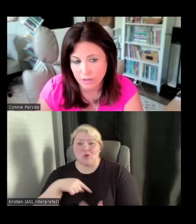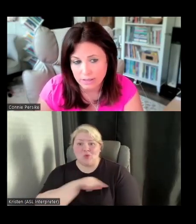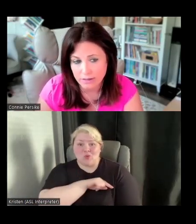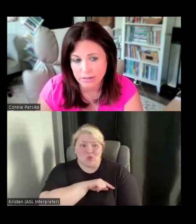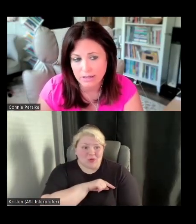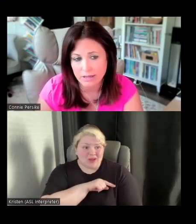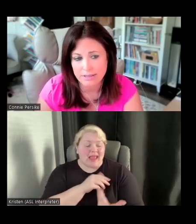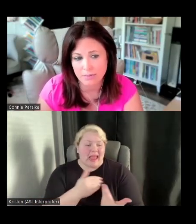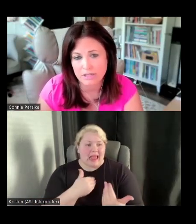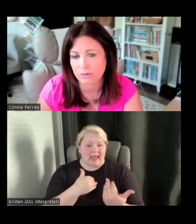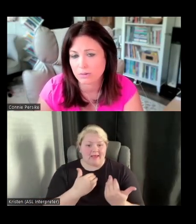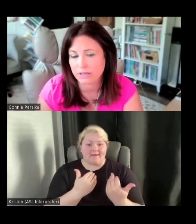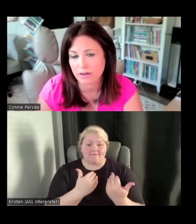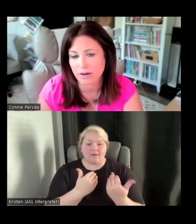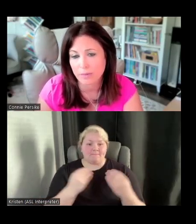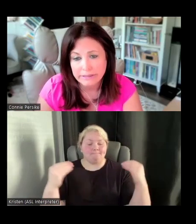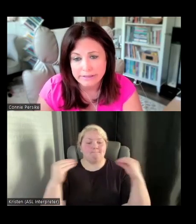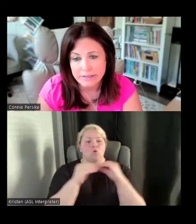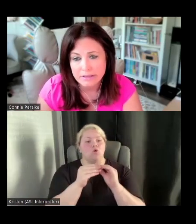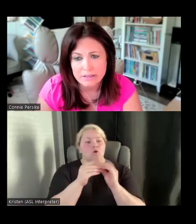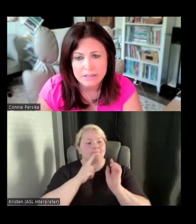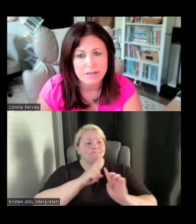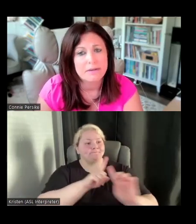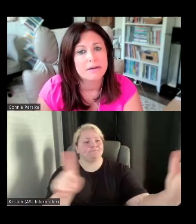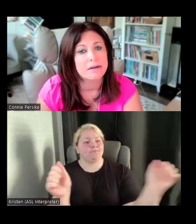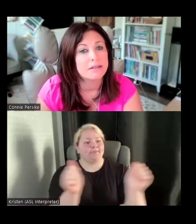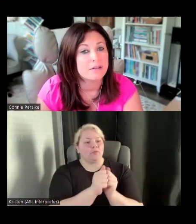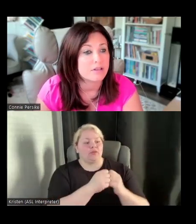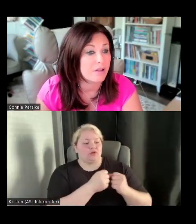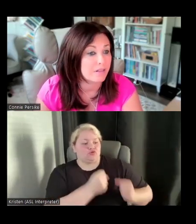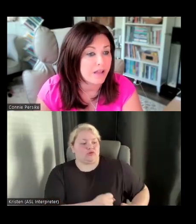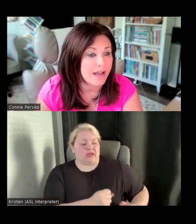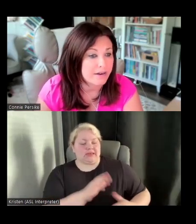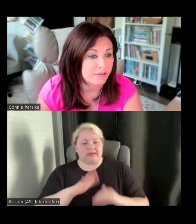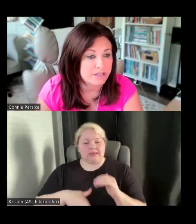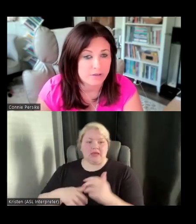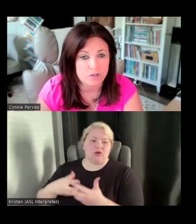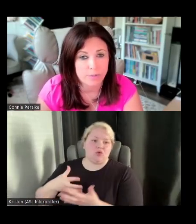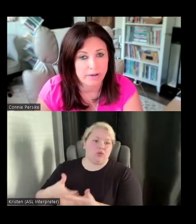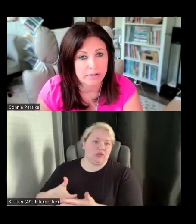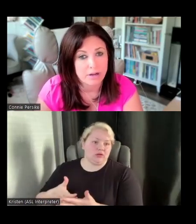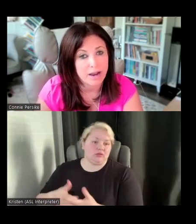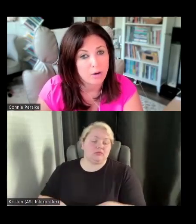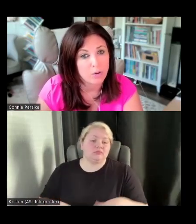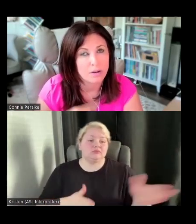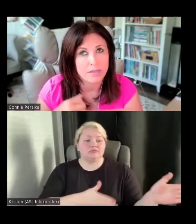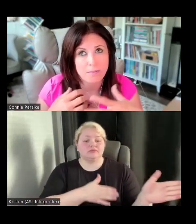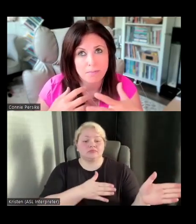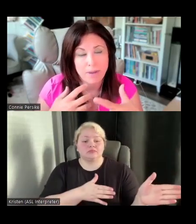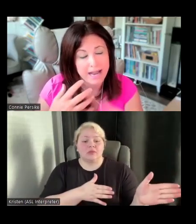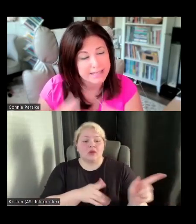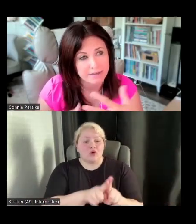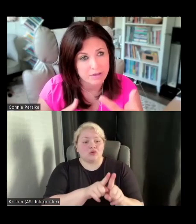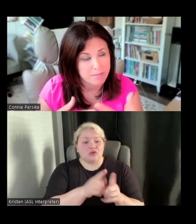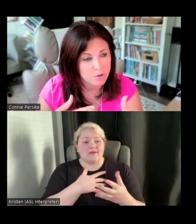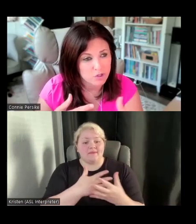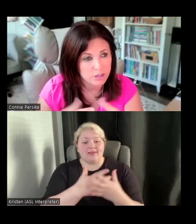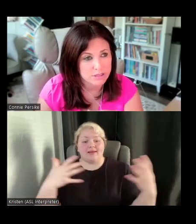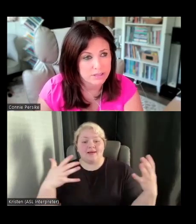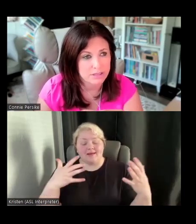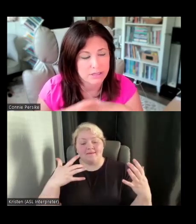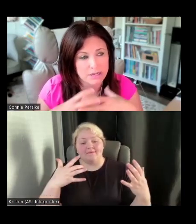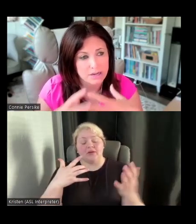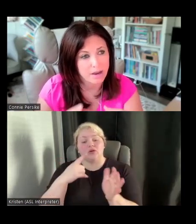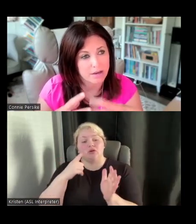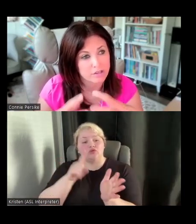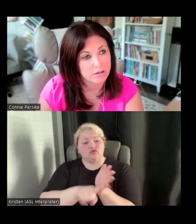our strength areas than we do in our weaknesses. There's a lot of research about how the positive